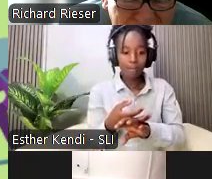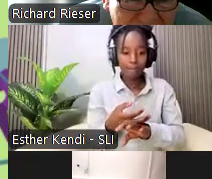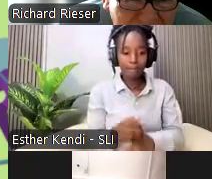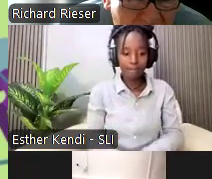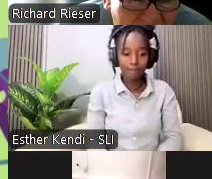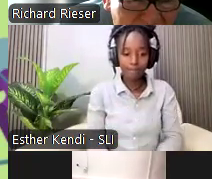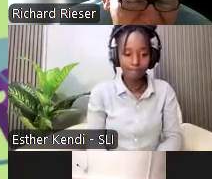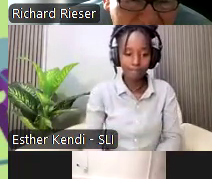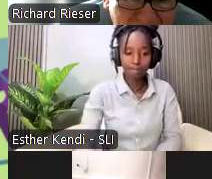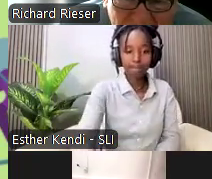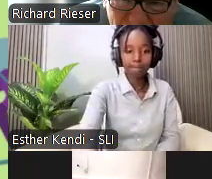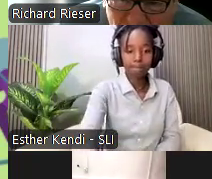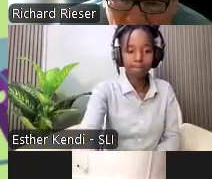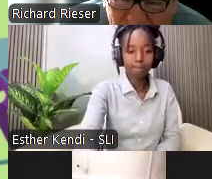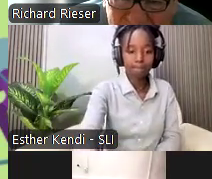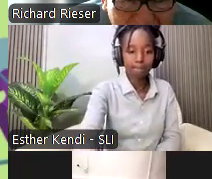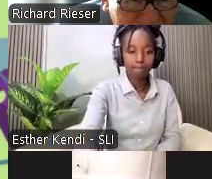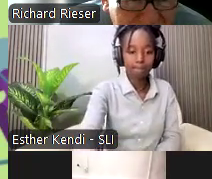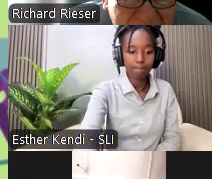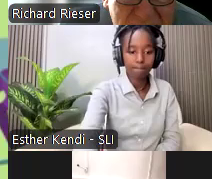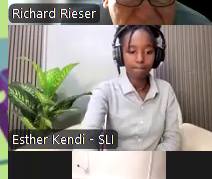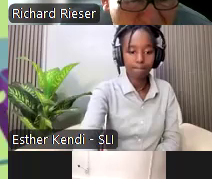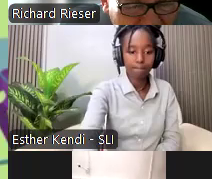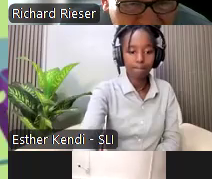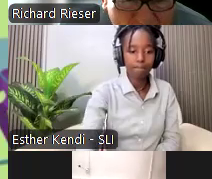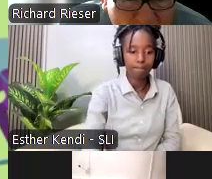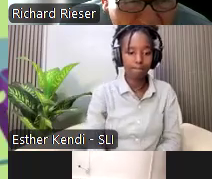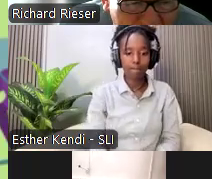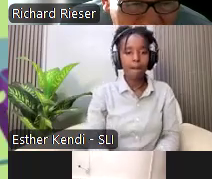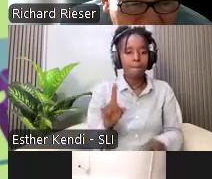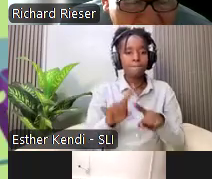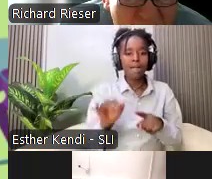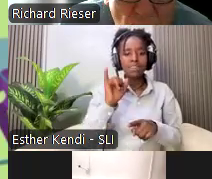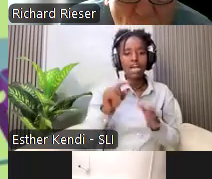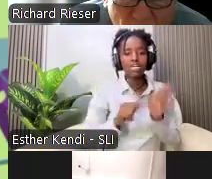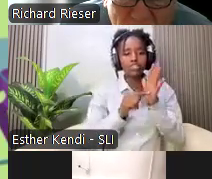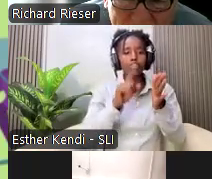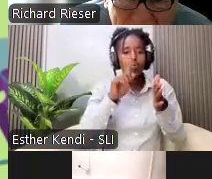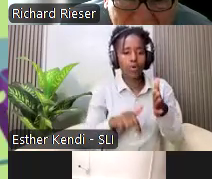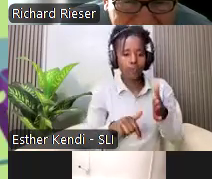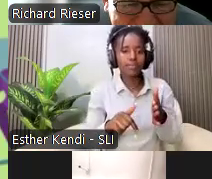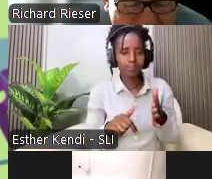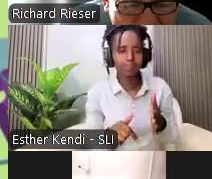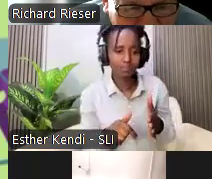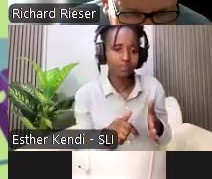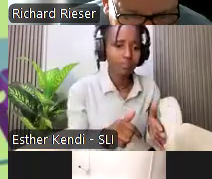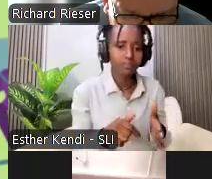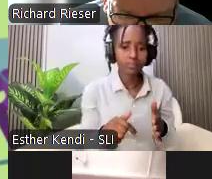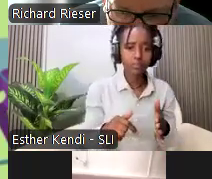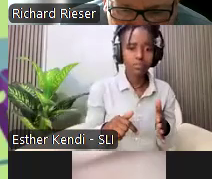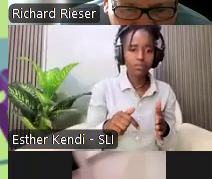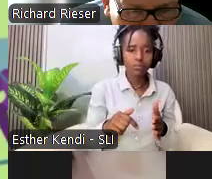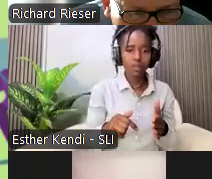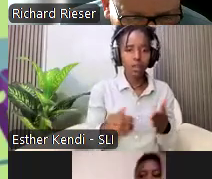equality, treating everybody the same, giving everybody the same thing, is not what we're aiming at. What we're aiming at is